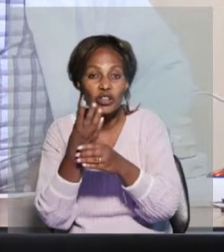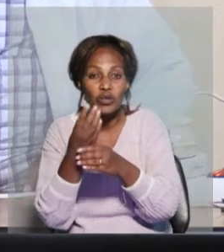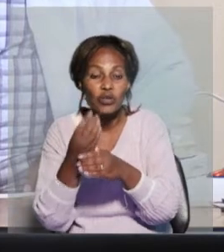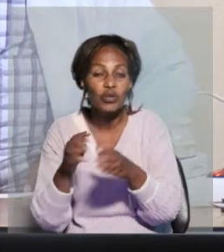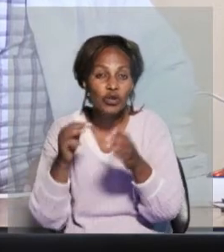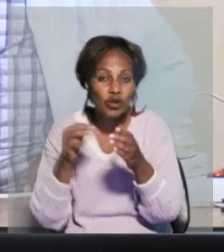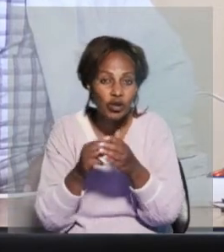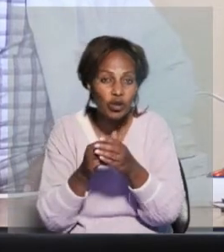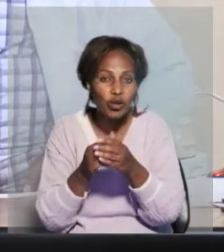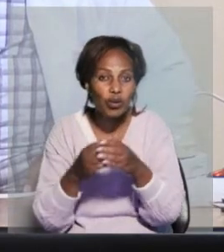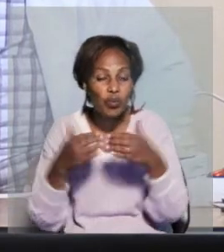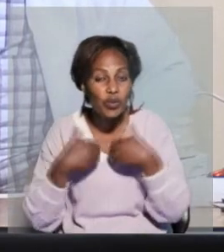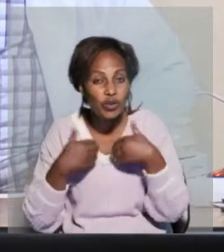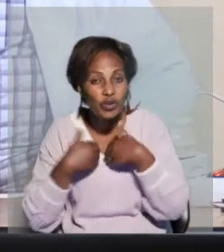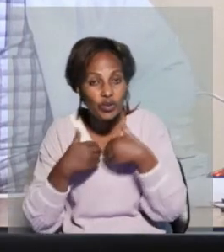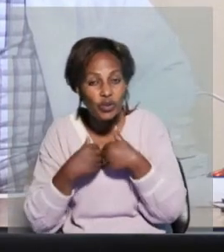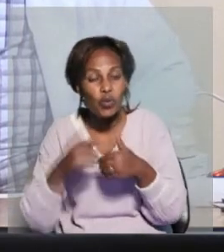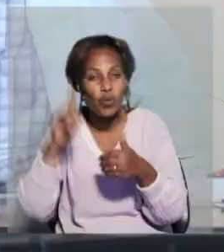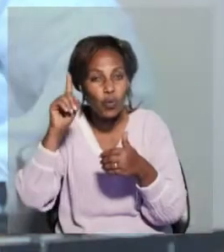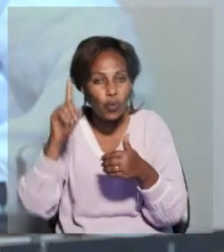1.1. It's